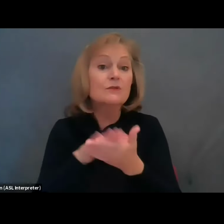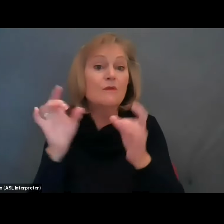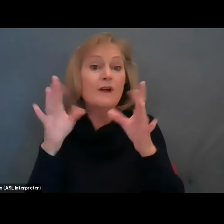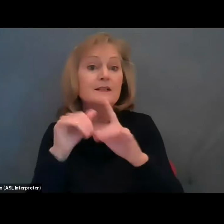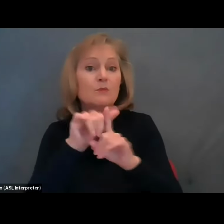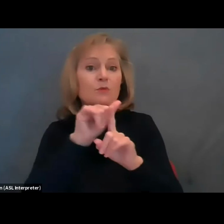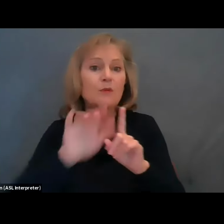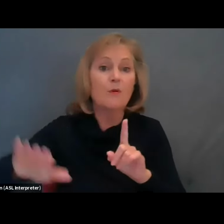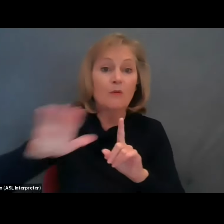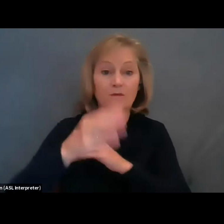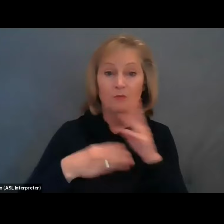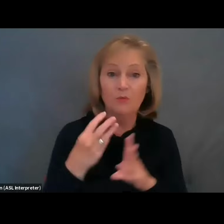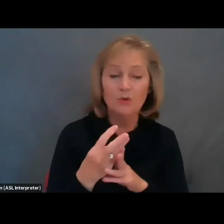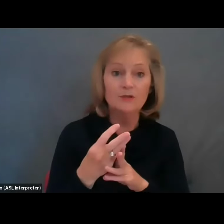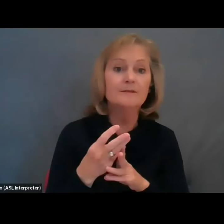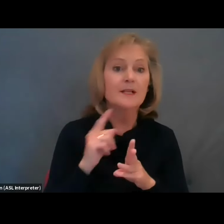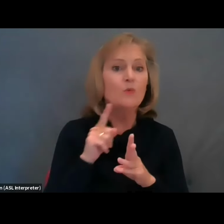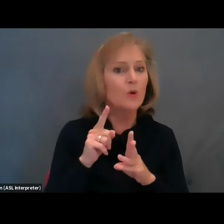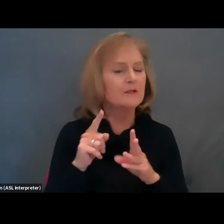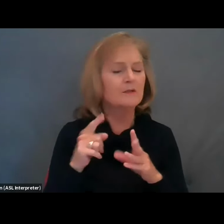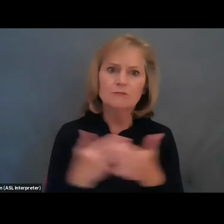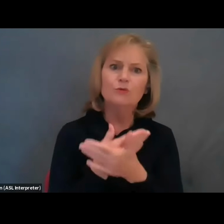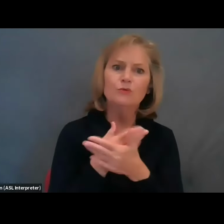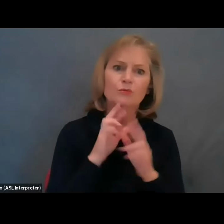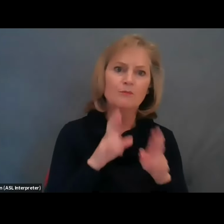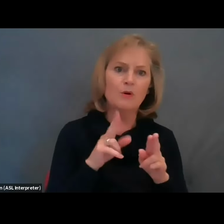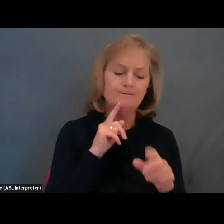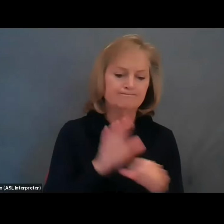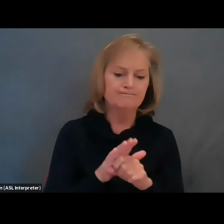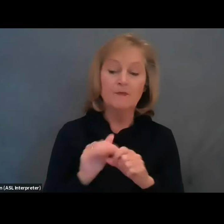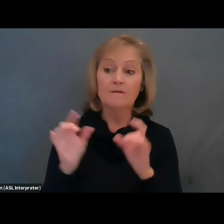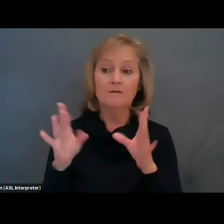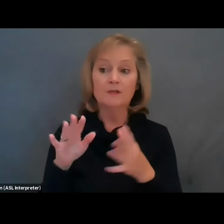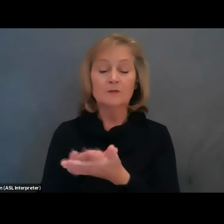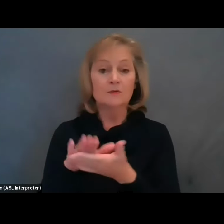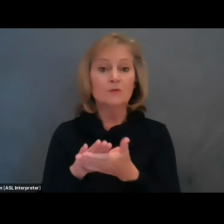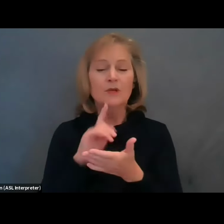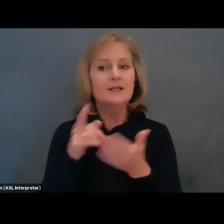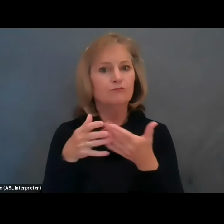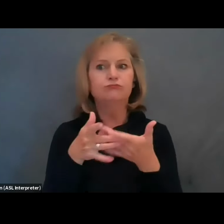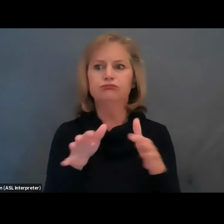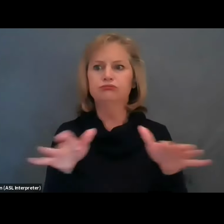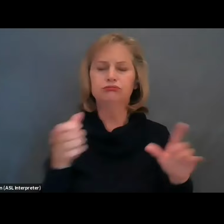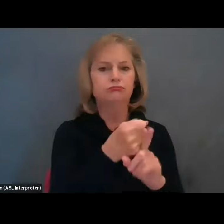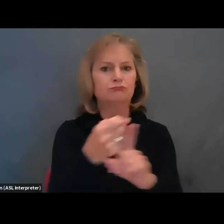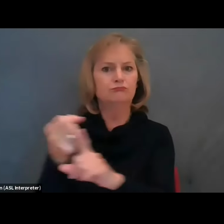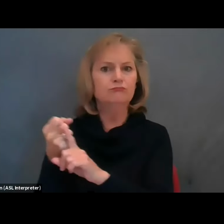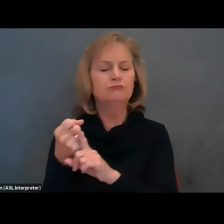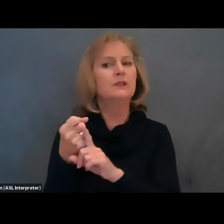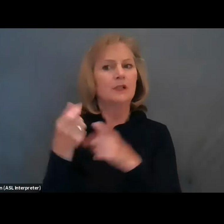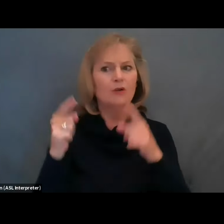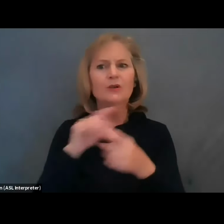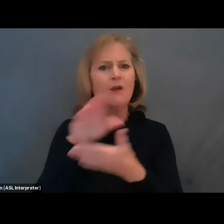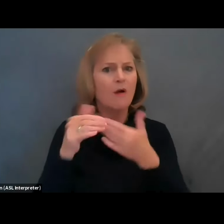around the world. It was a groundbreaking report, which confirmed that violence at school is a widespread phenomenon, occurs in